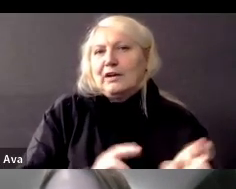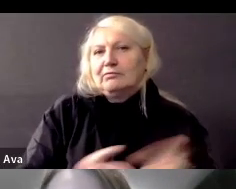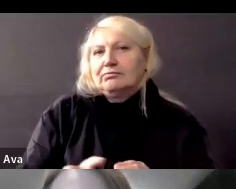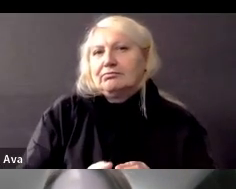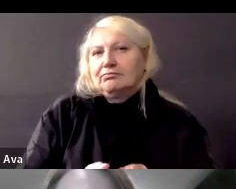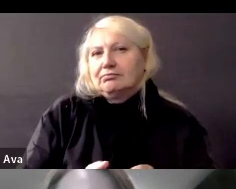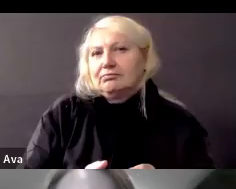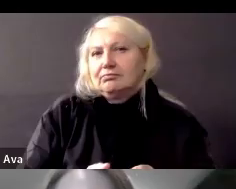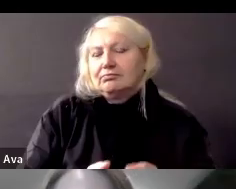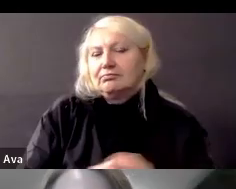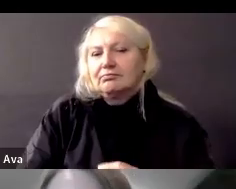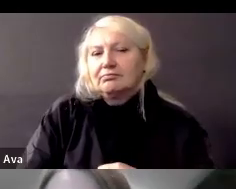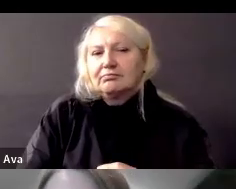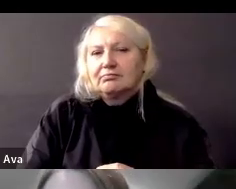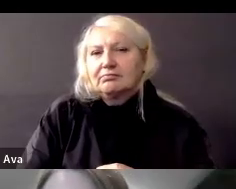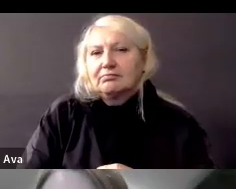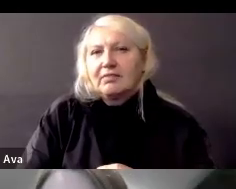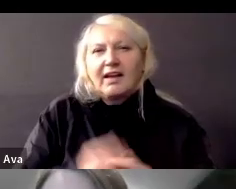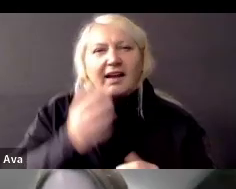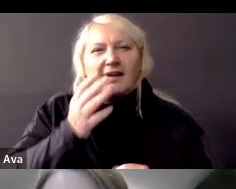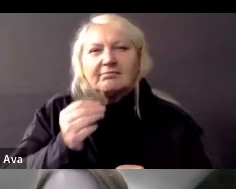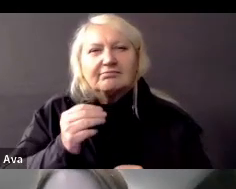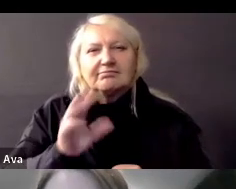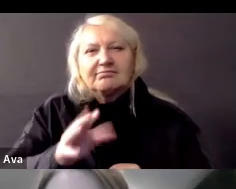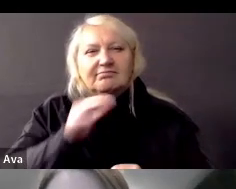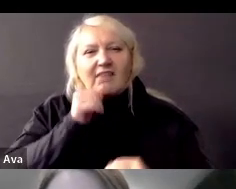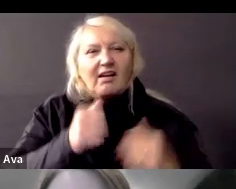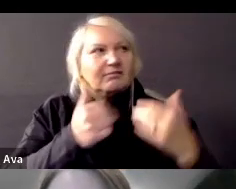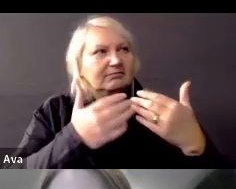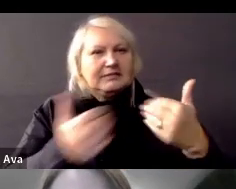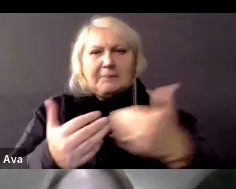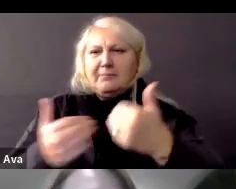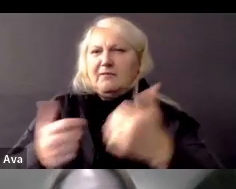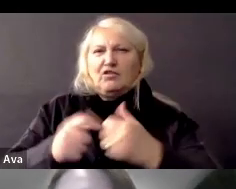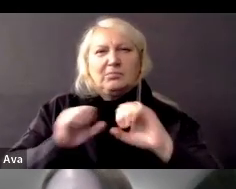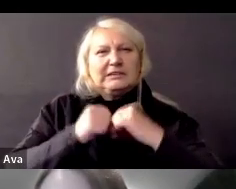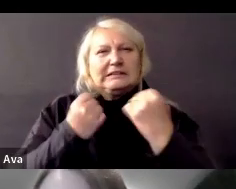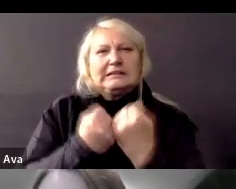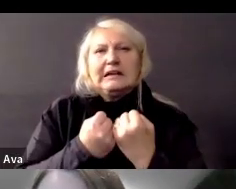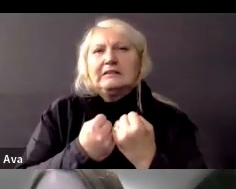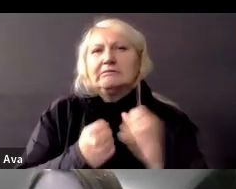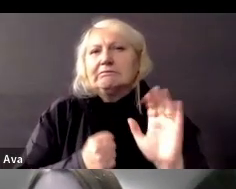and not separated from society.